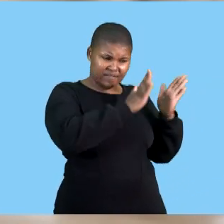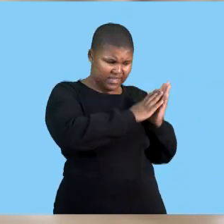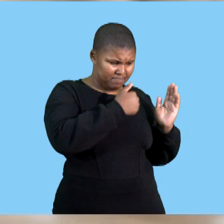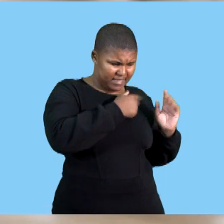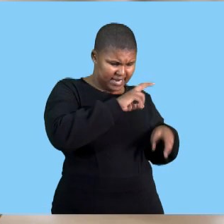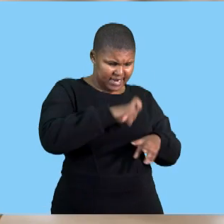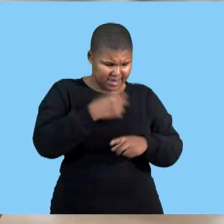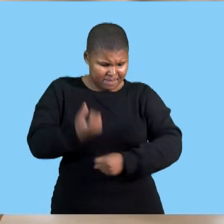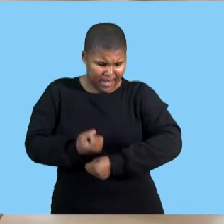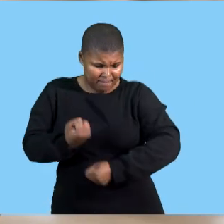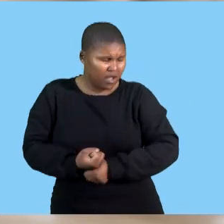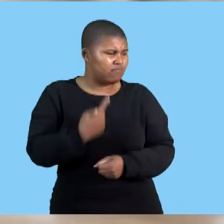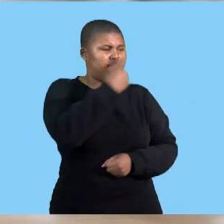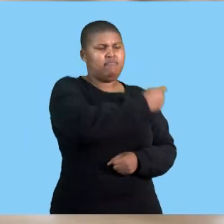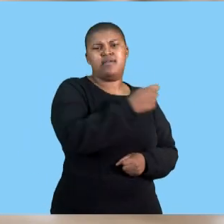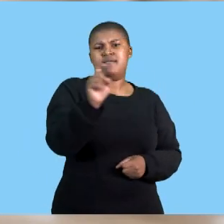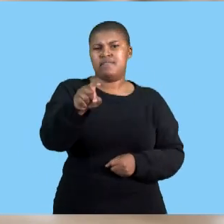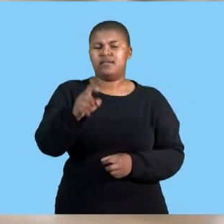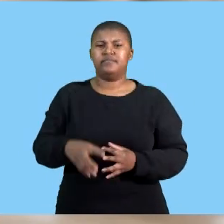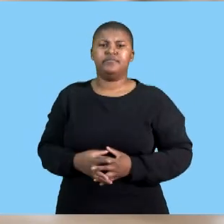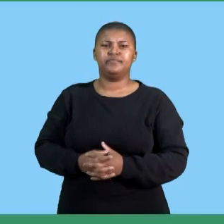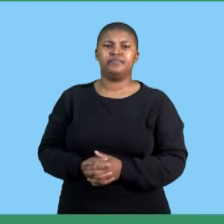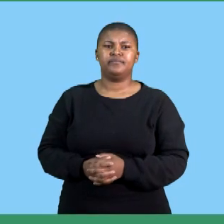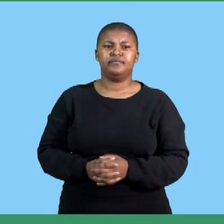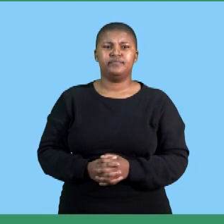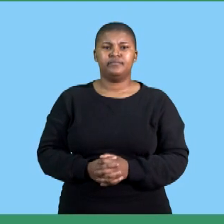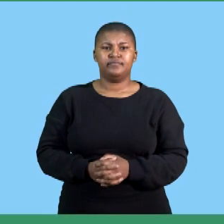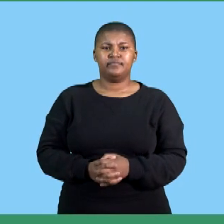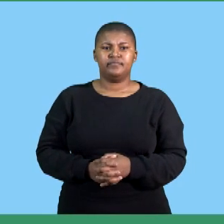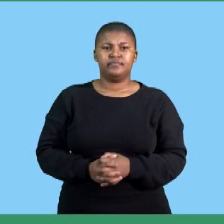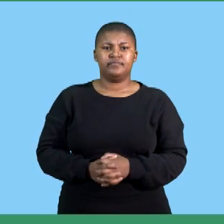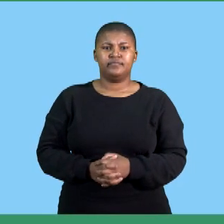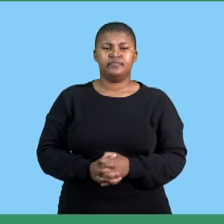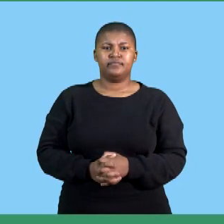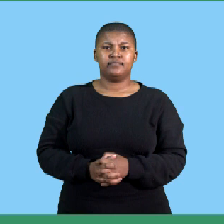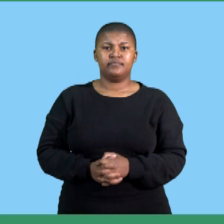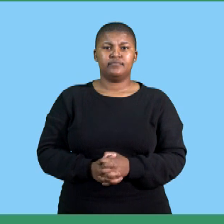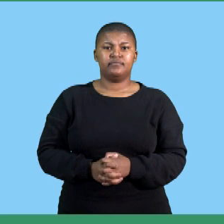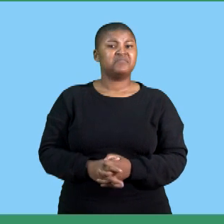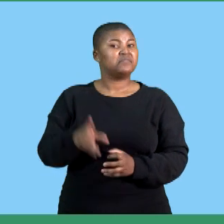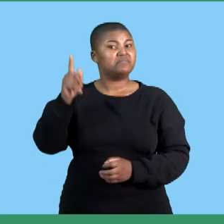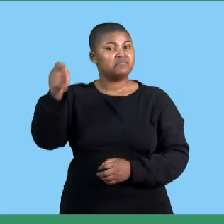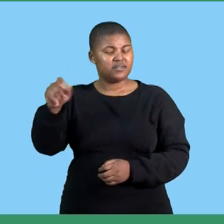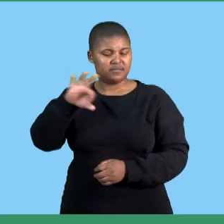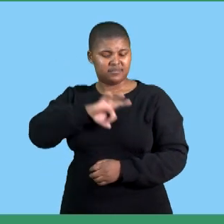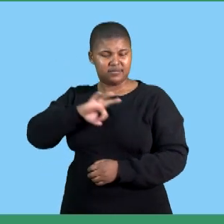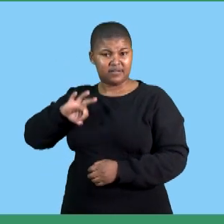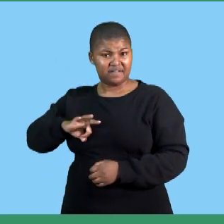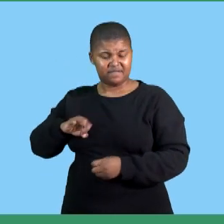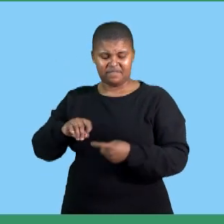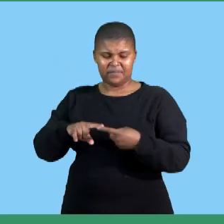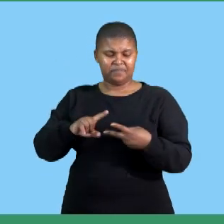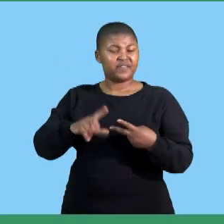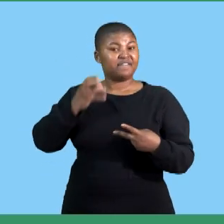business with raw materials. Pay for the cost of inputs such as wages,